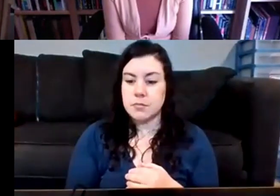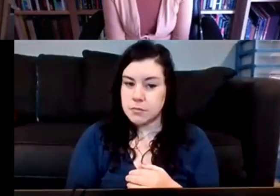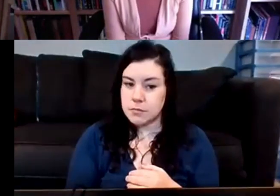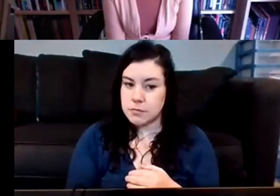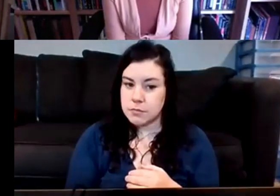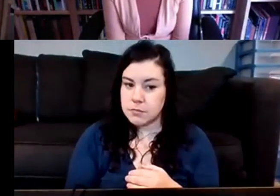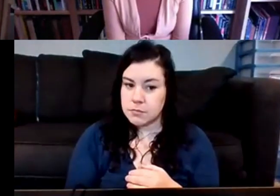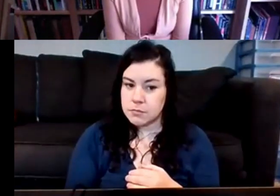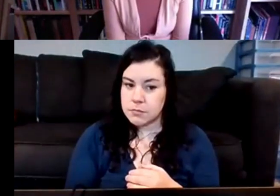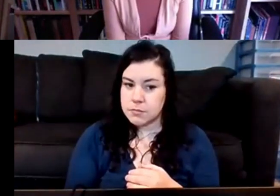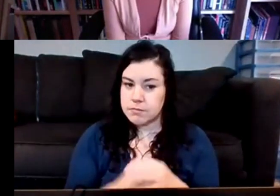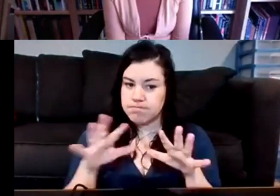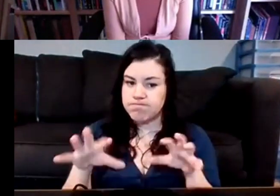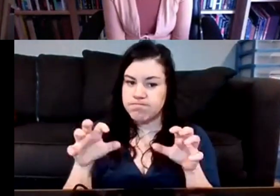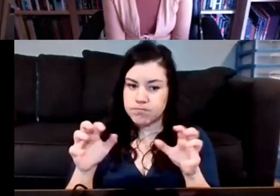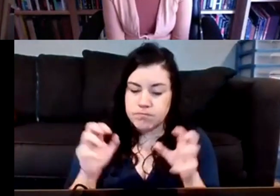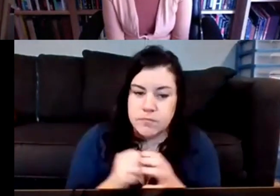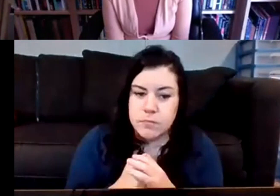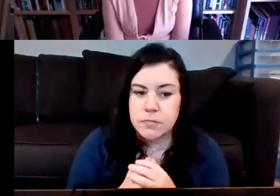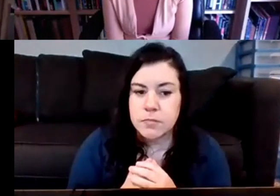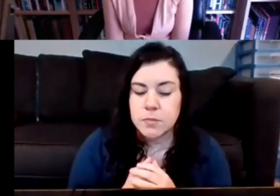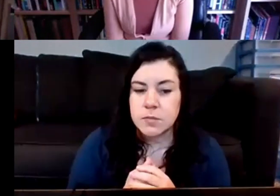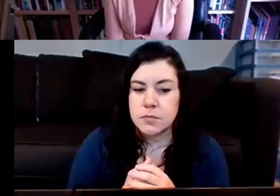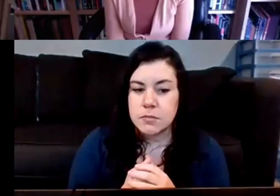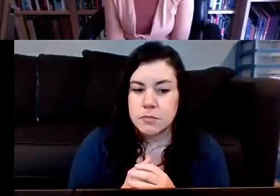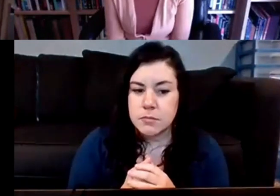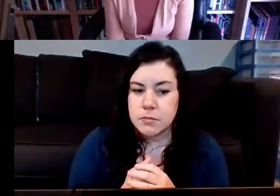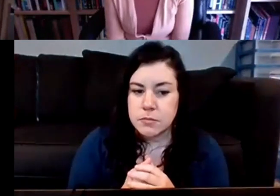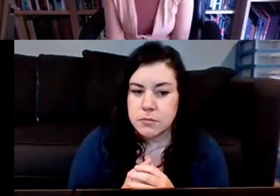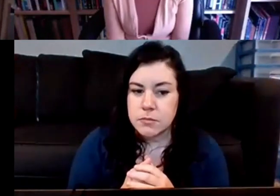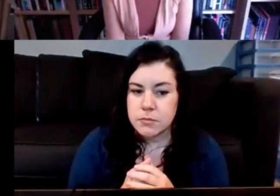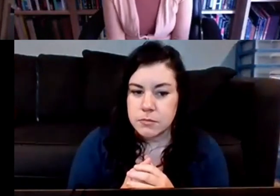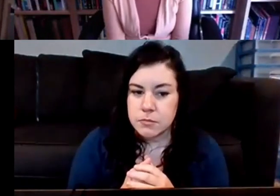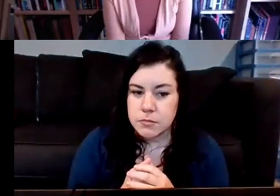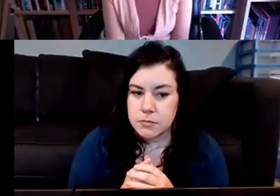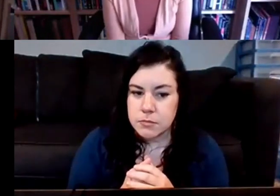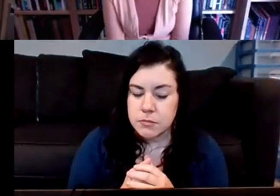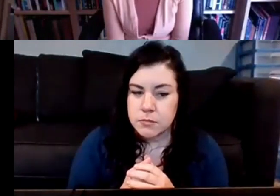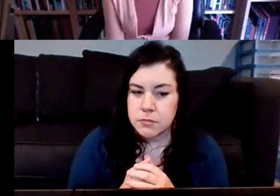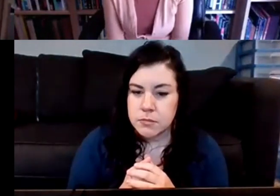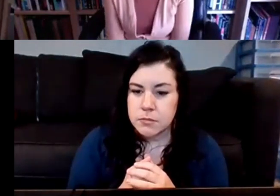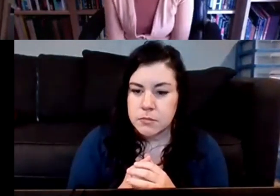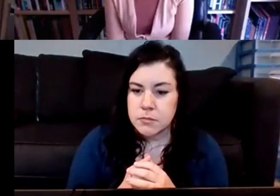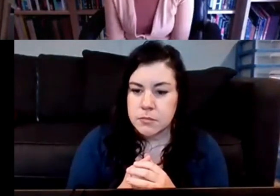Kwasi talks a lot about not even allowing space to ingest